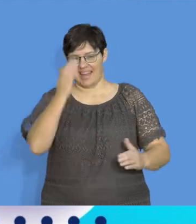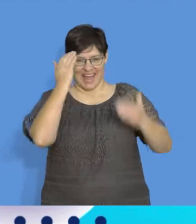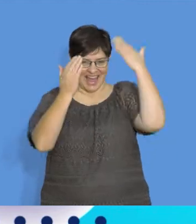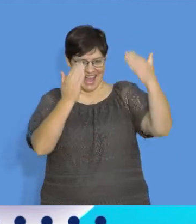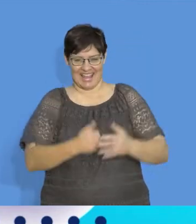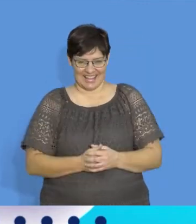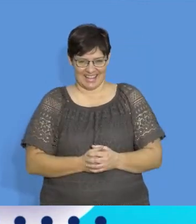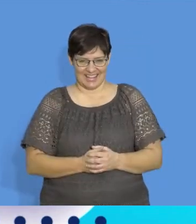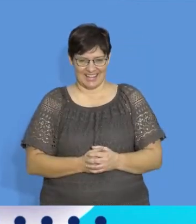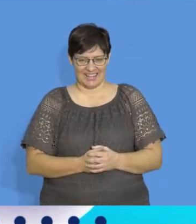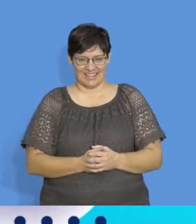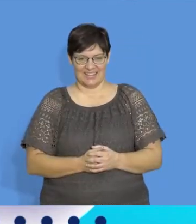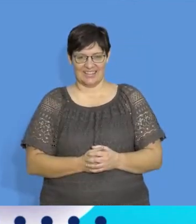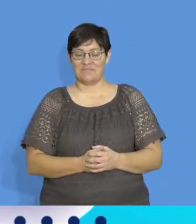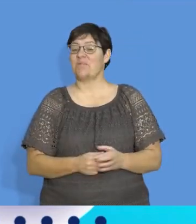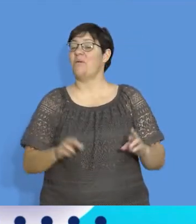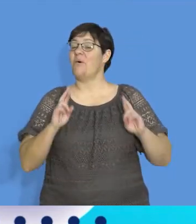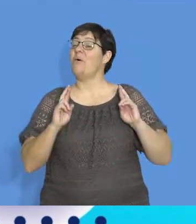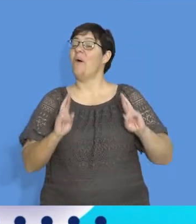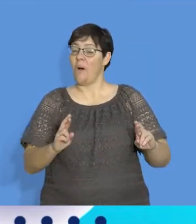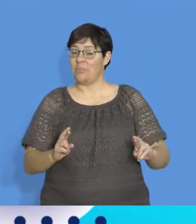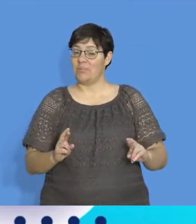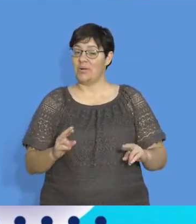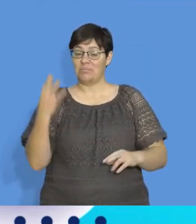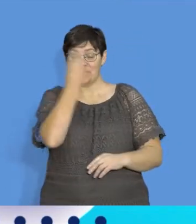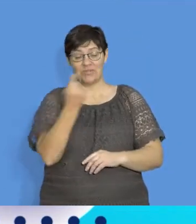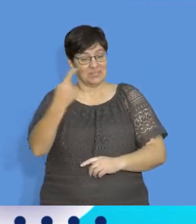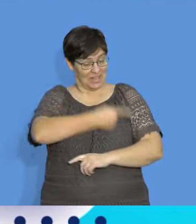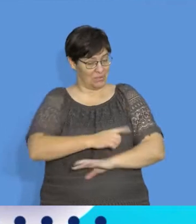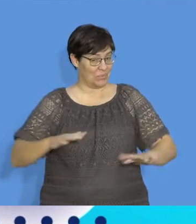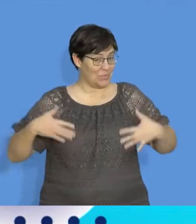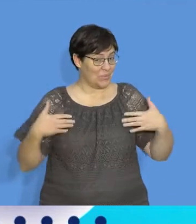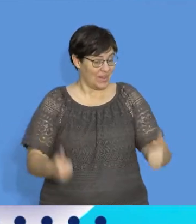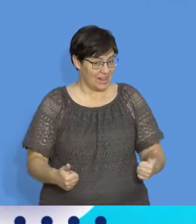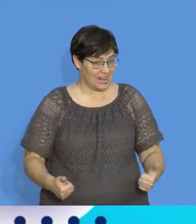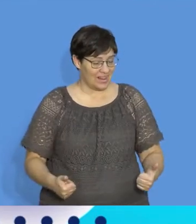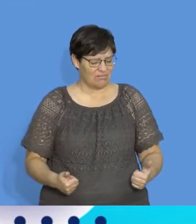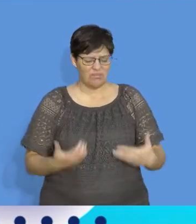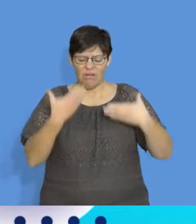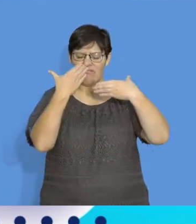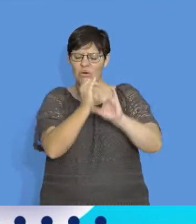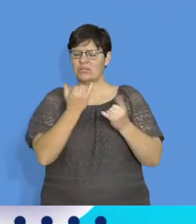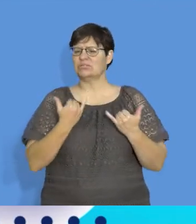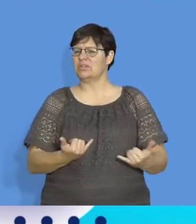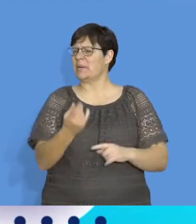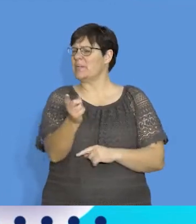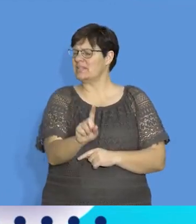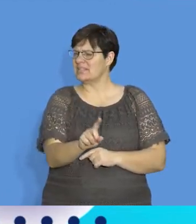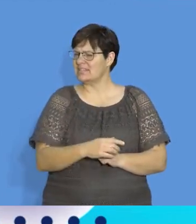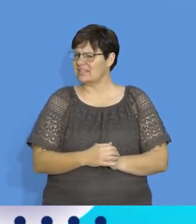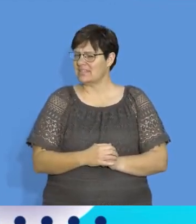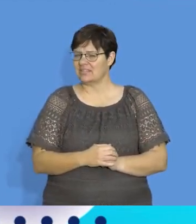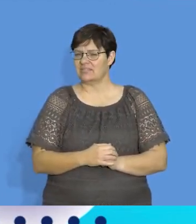Hi there. I hope you're doing well on this beautiful day. What is today's focus on our lesson? We want to